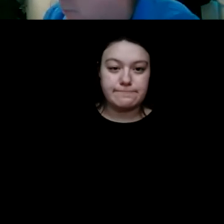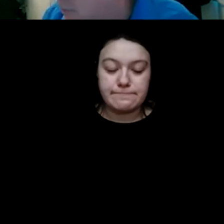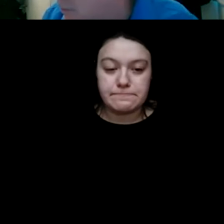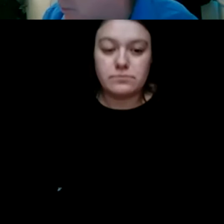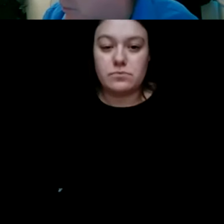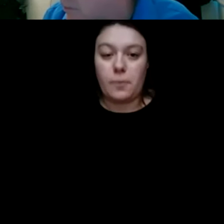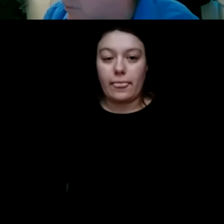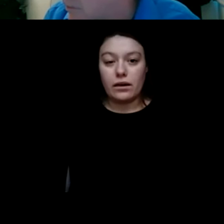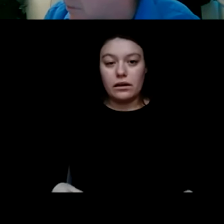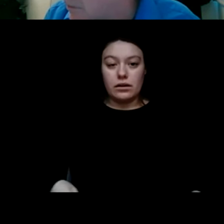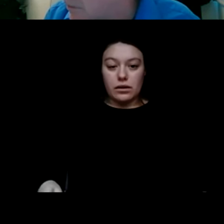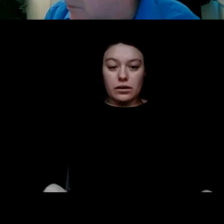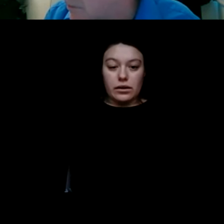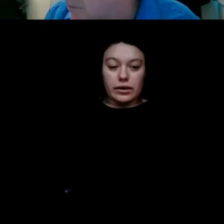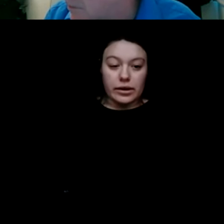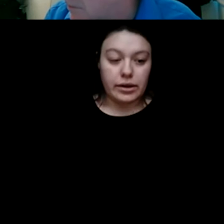see.